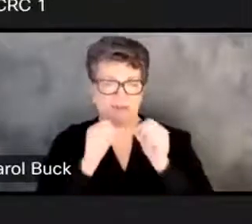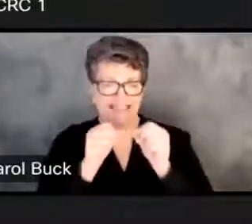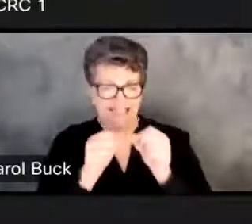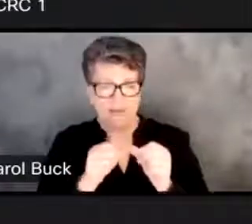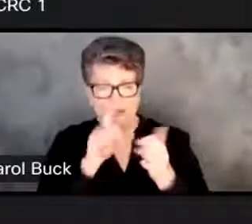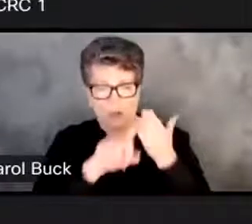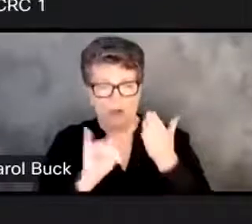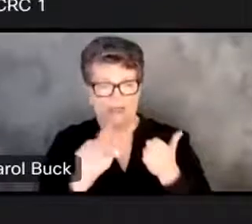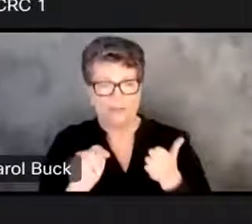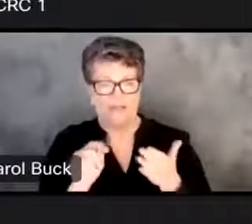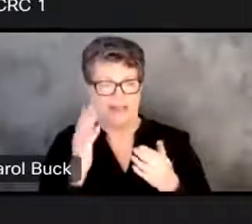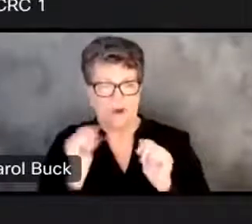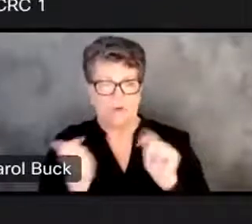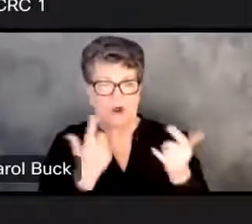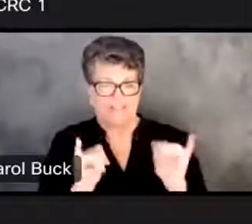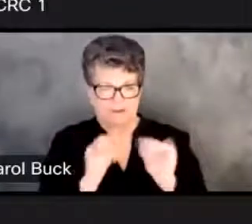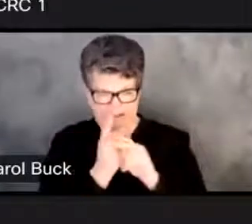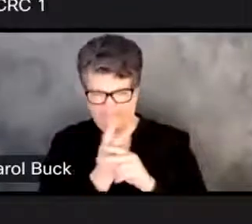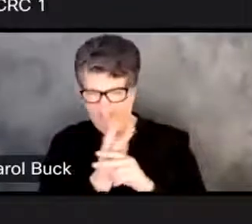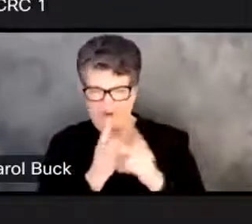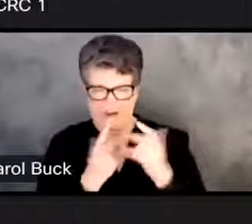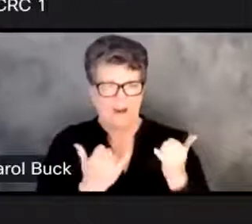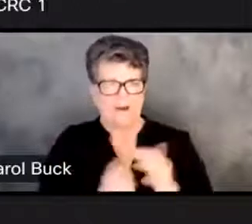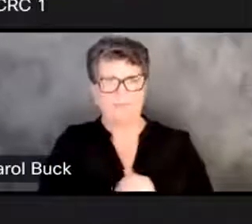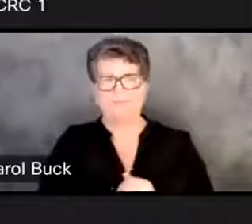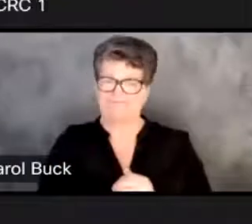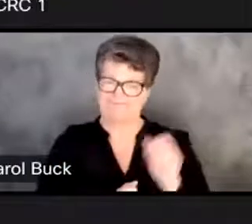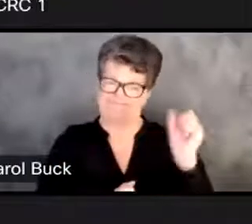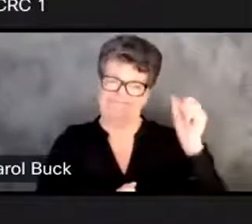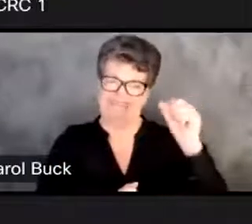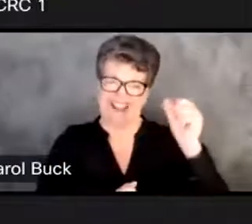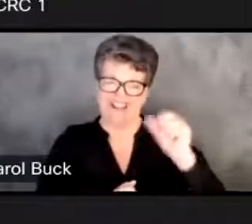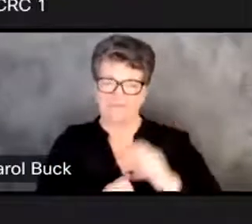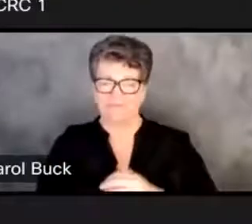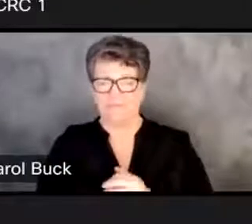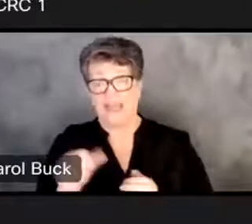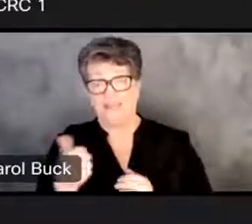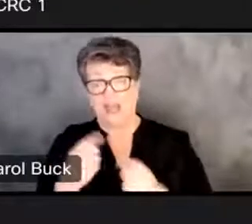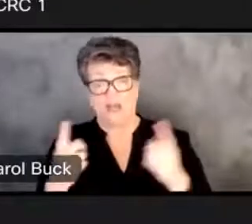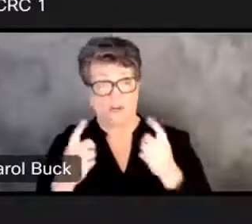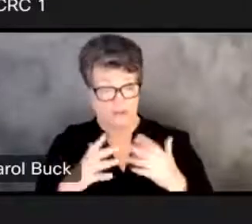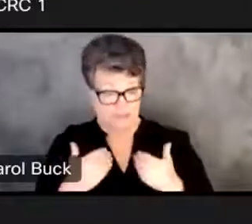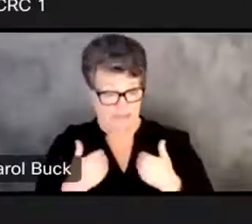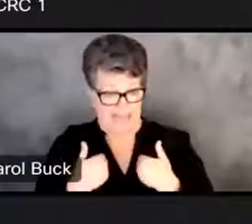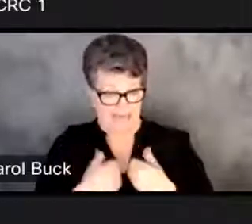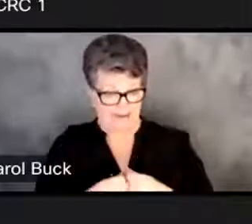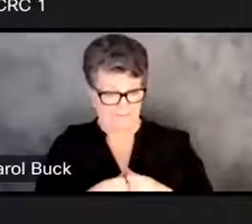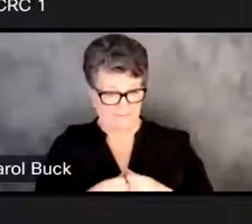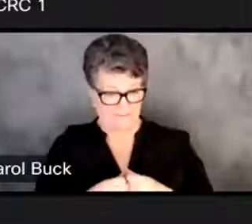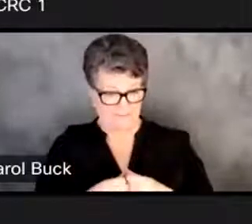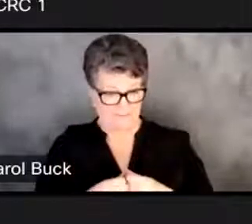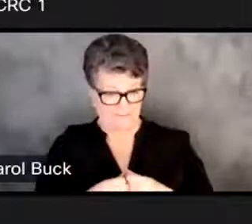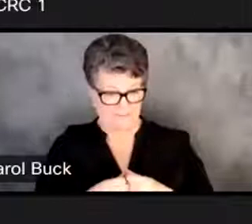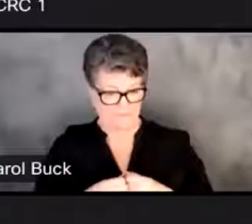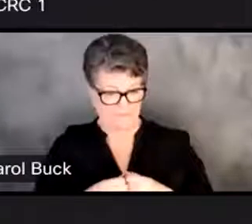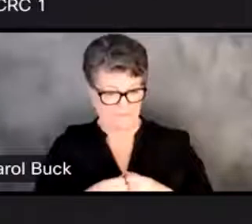look into it. I know we're all still trying to figure stuff out right now. Yeah. I think the other question that we had was it was either last week or